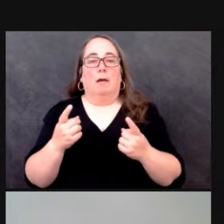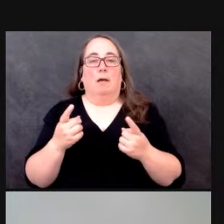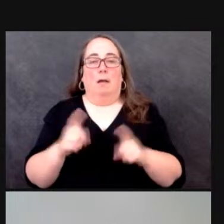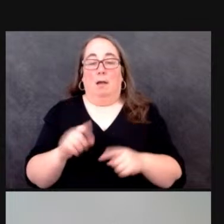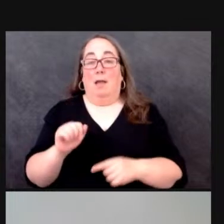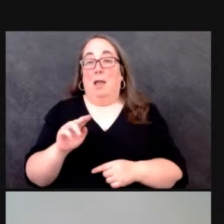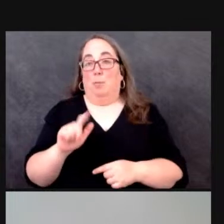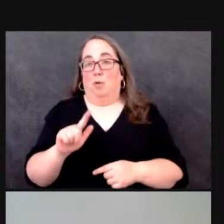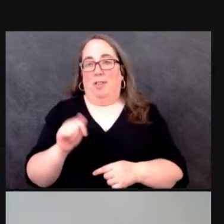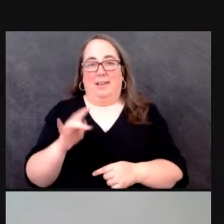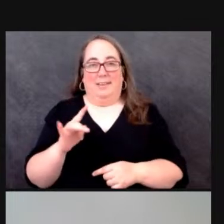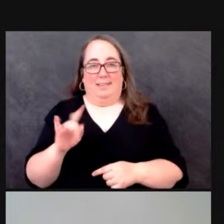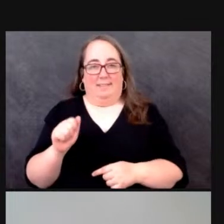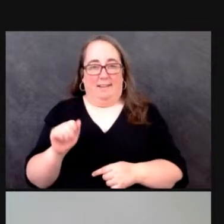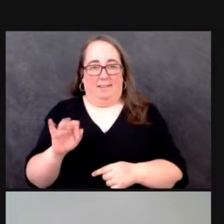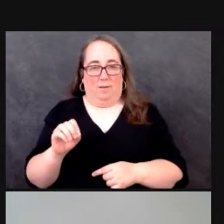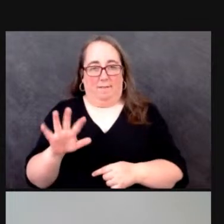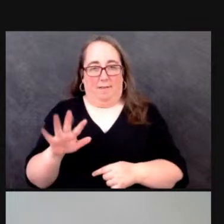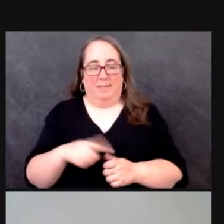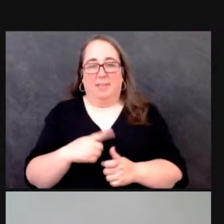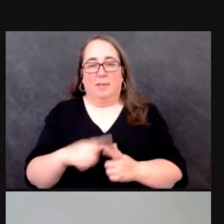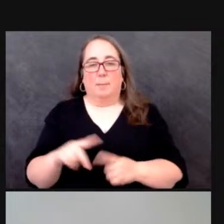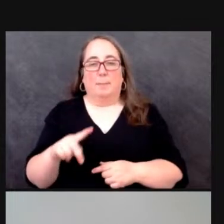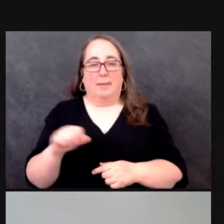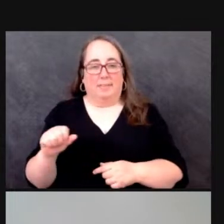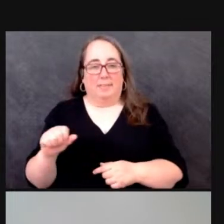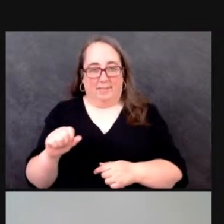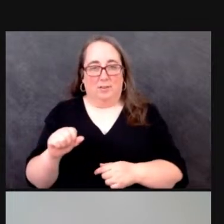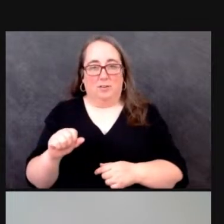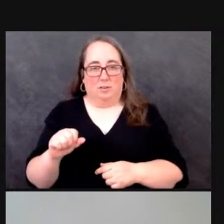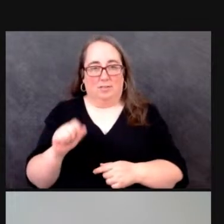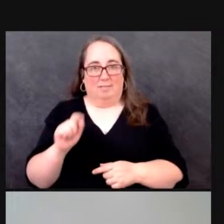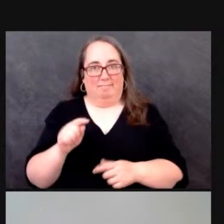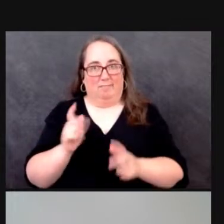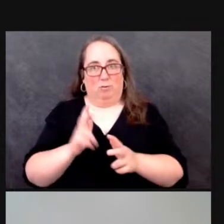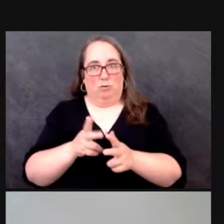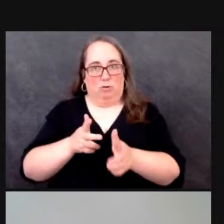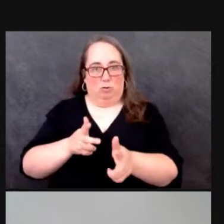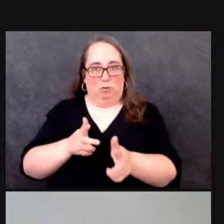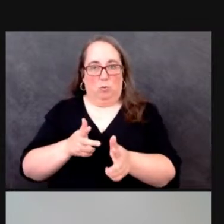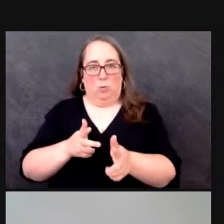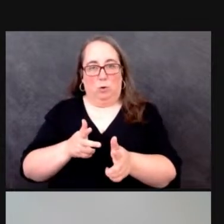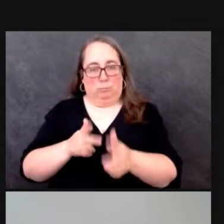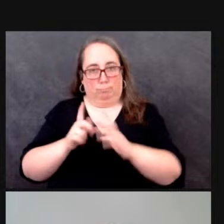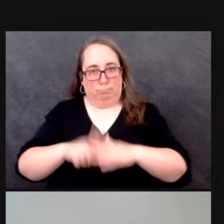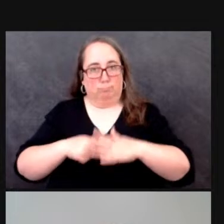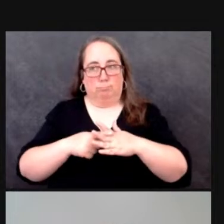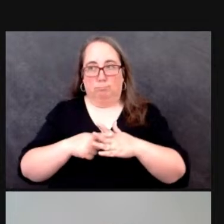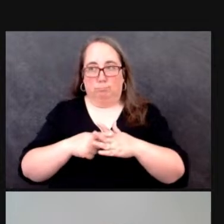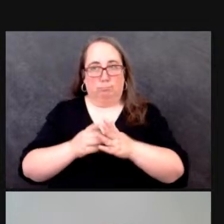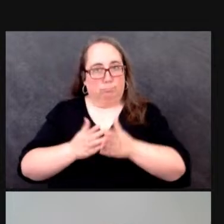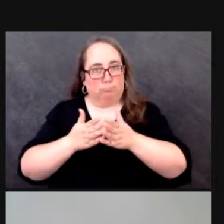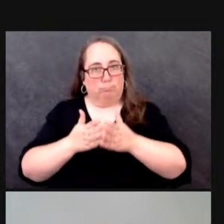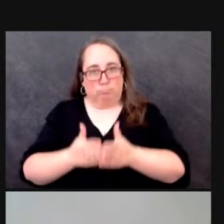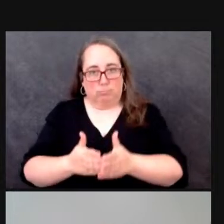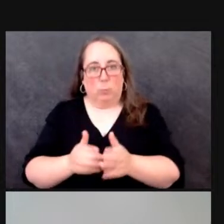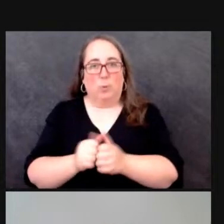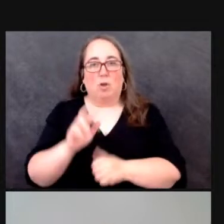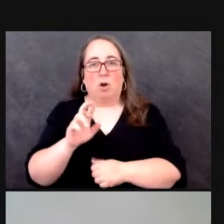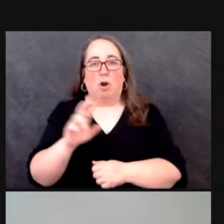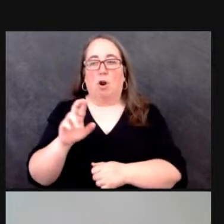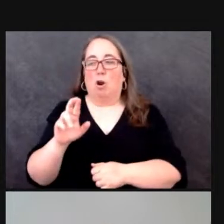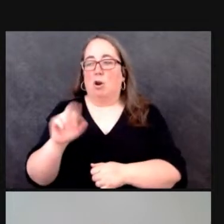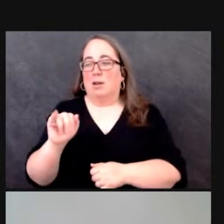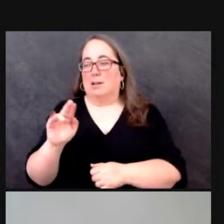18th, 1905, the Pennsylvania Armored Class Cruiser was commissioned with Captain R.R. Ingersoll in command. She